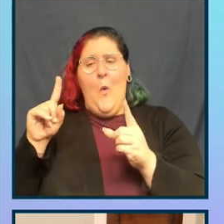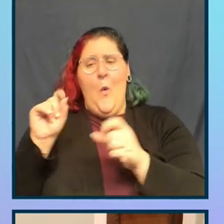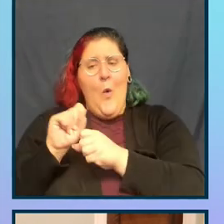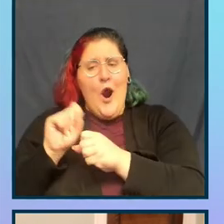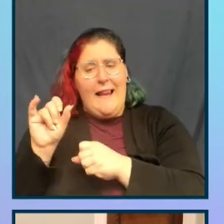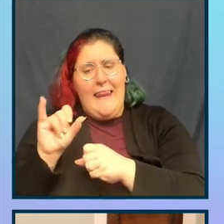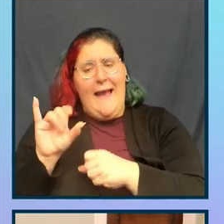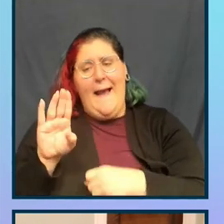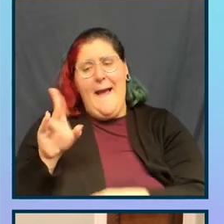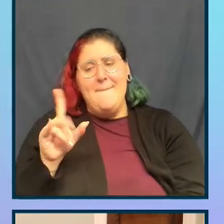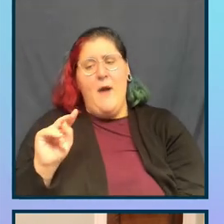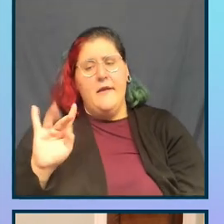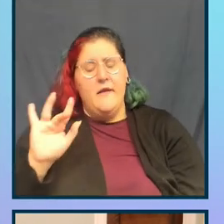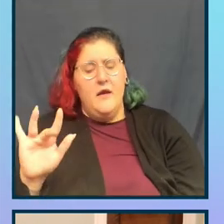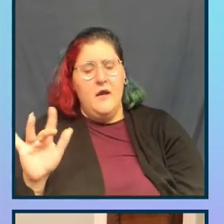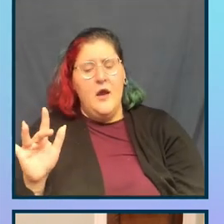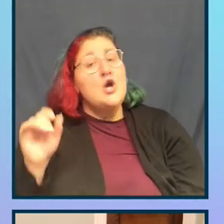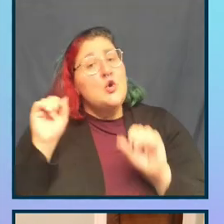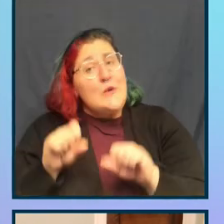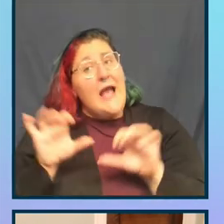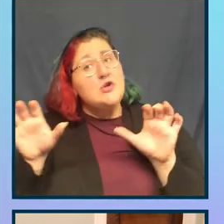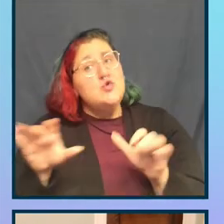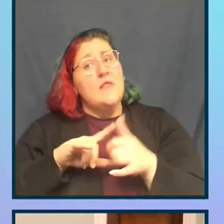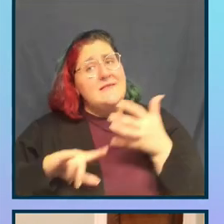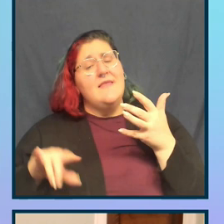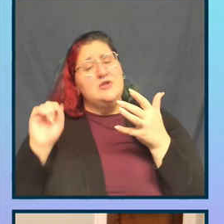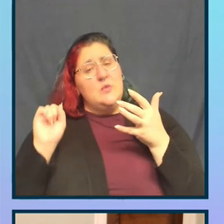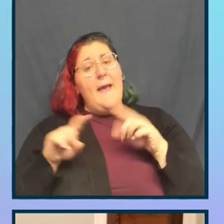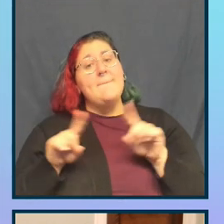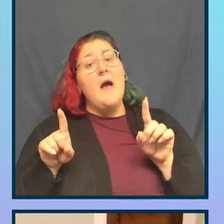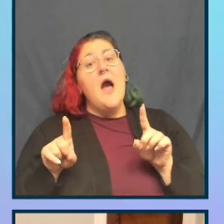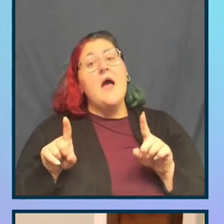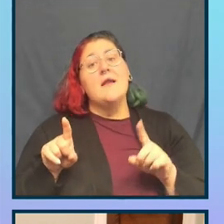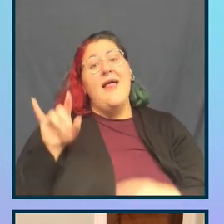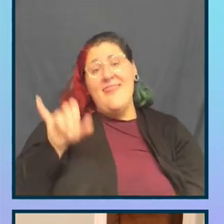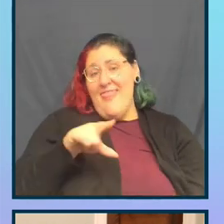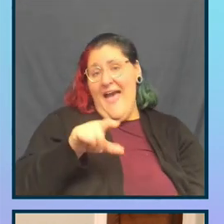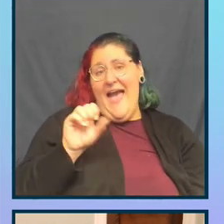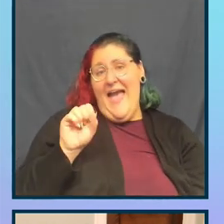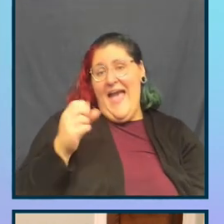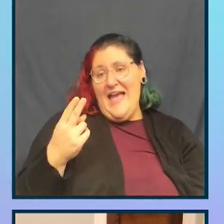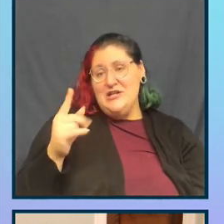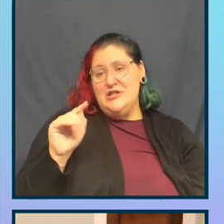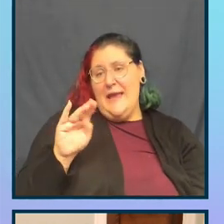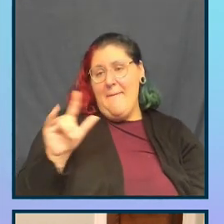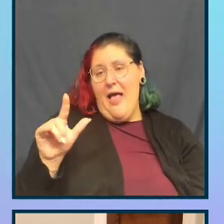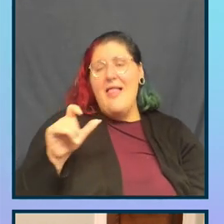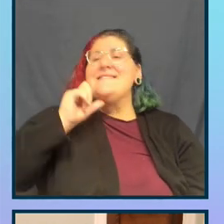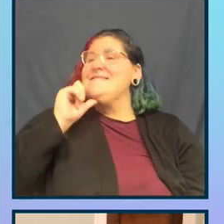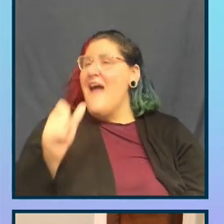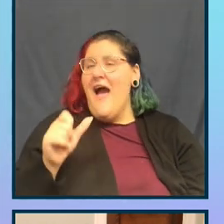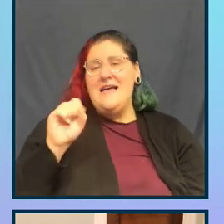to click on the span, but this HTML is non-semantic, and it uses, which means